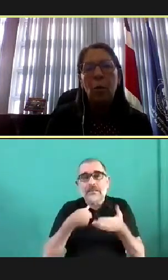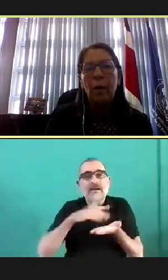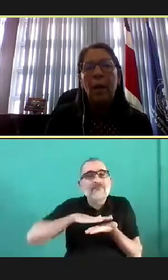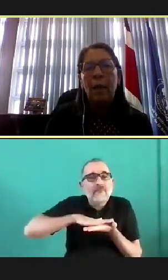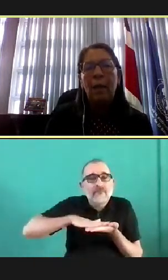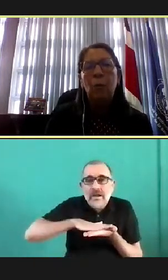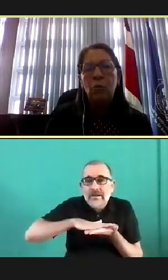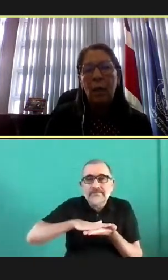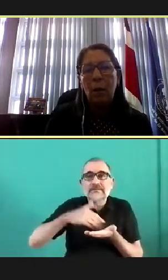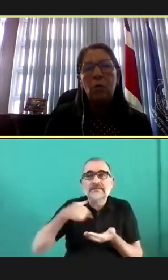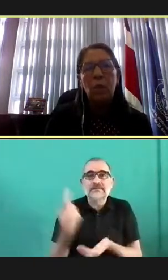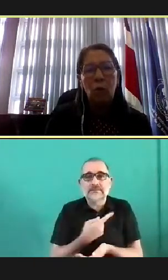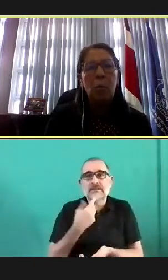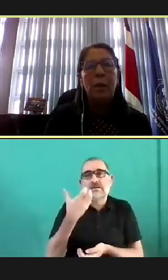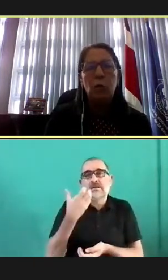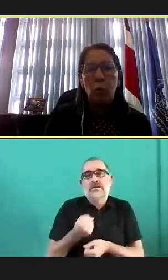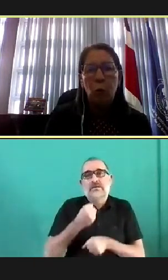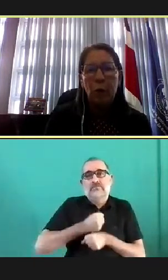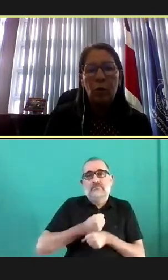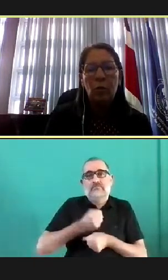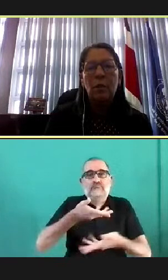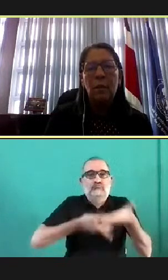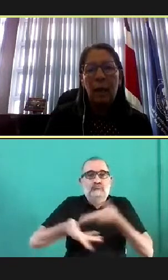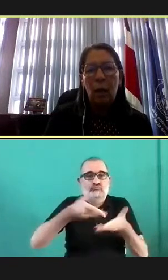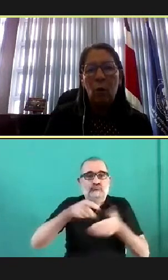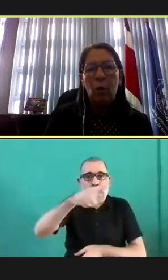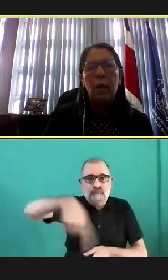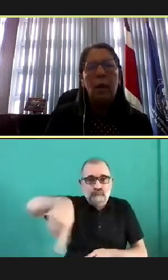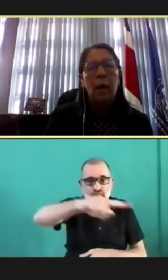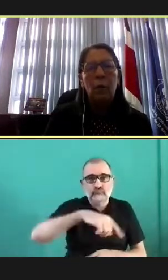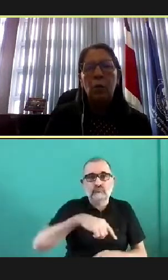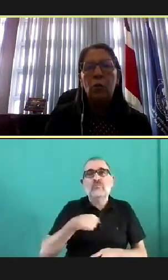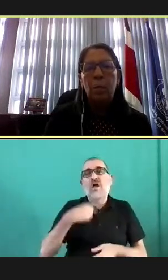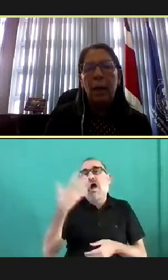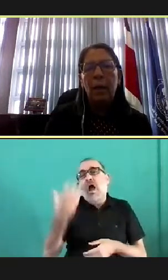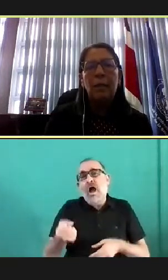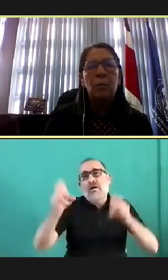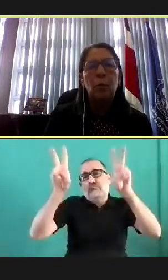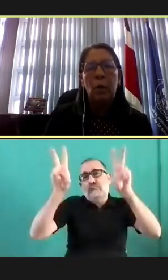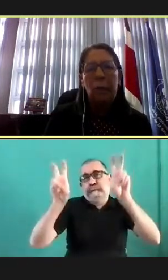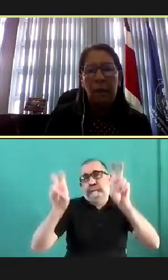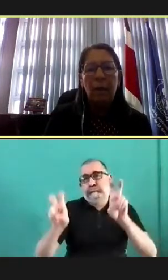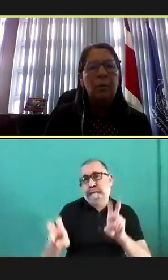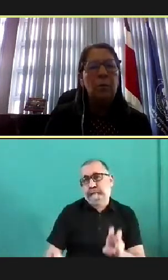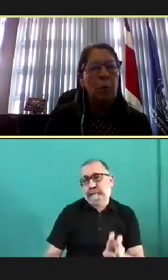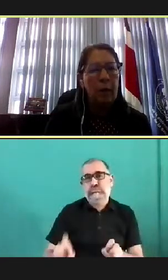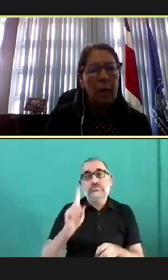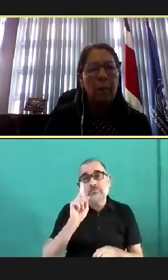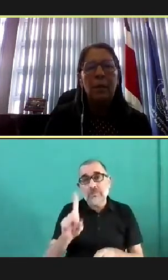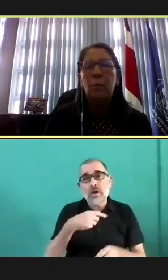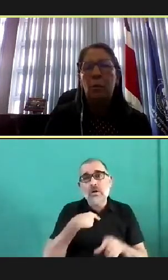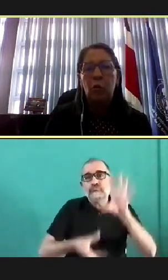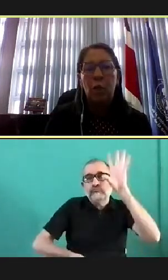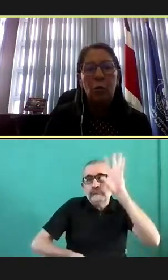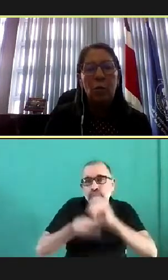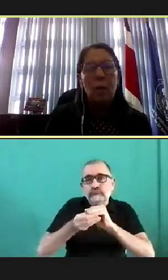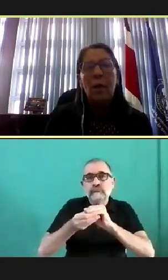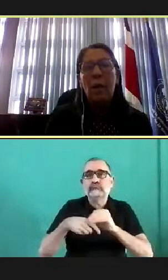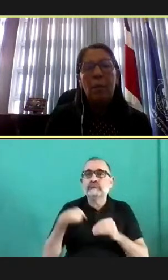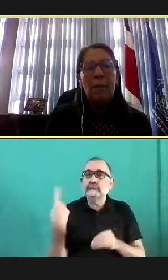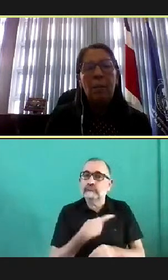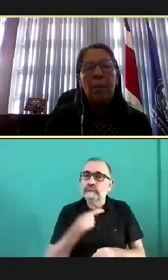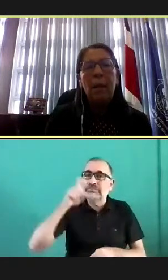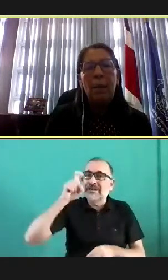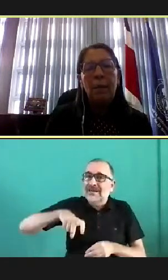to continue to support, and we need to make sure that the budget resources are up to